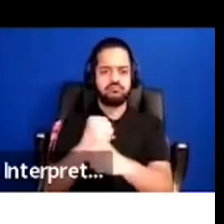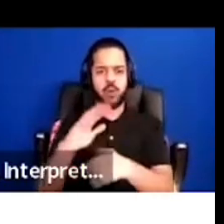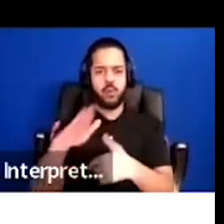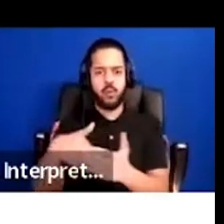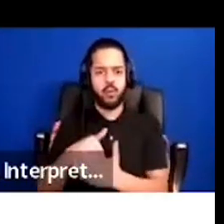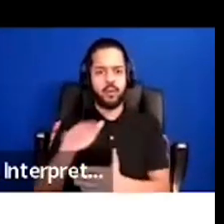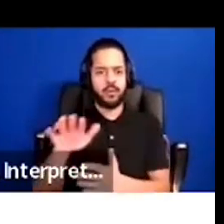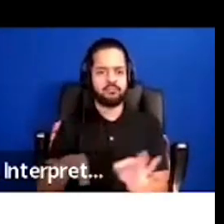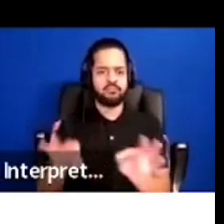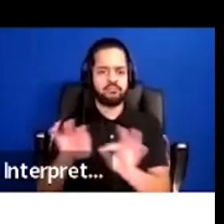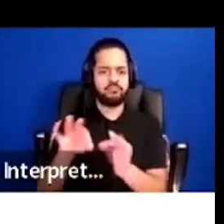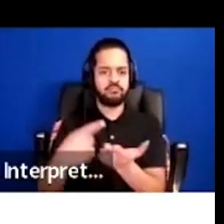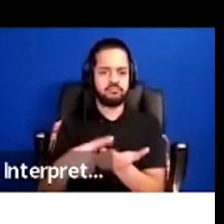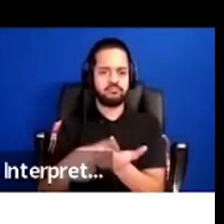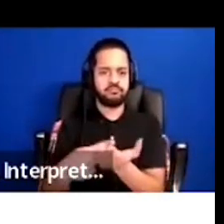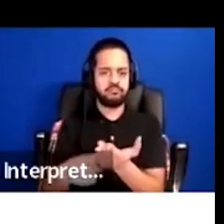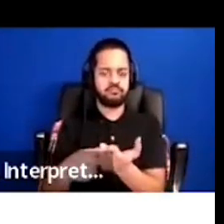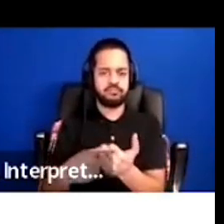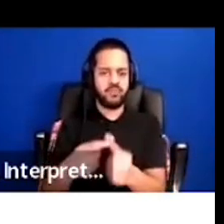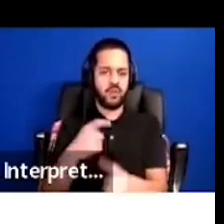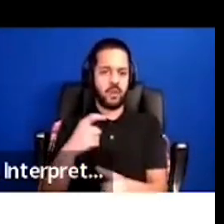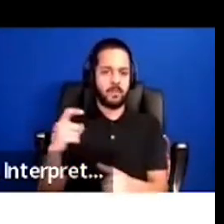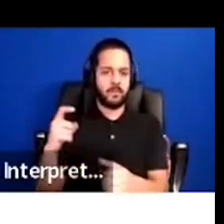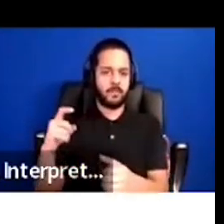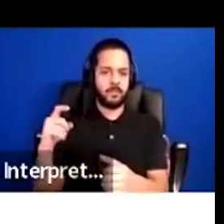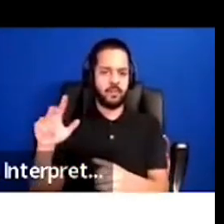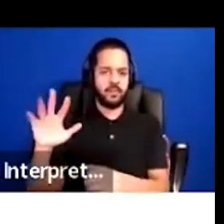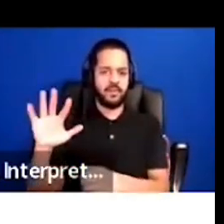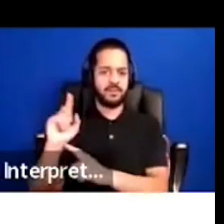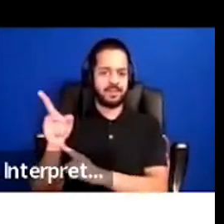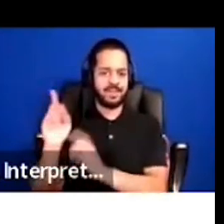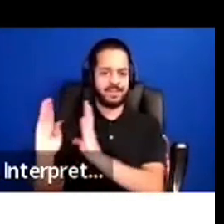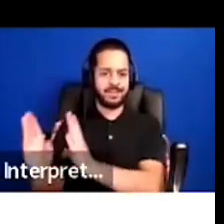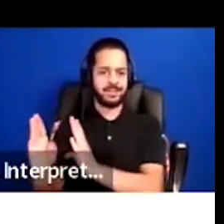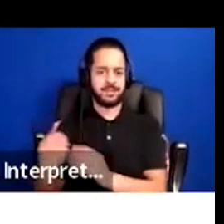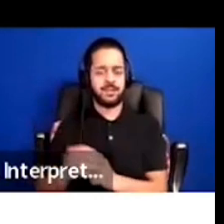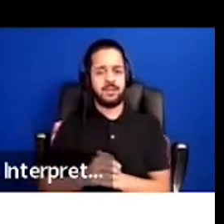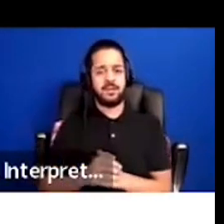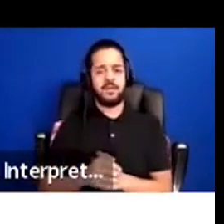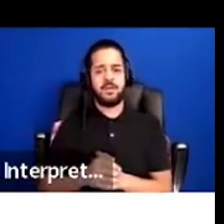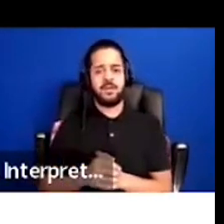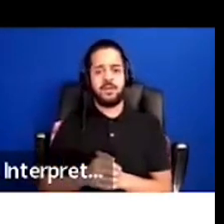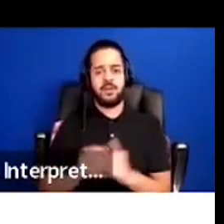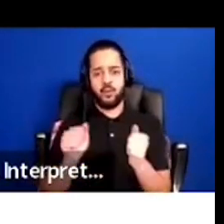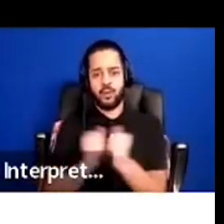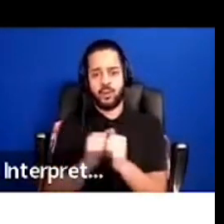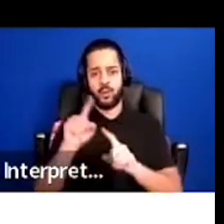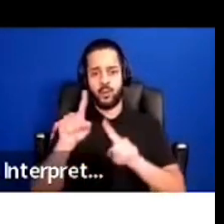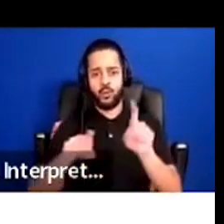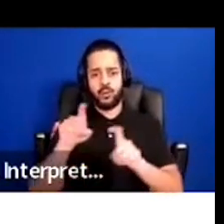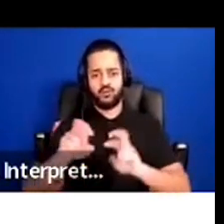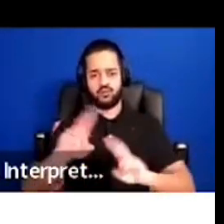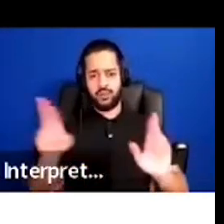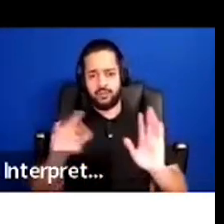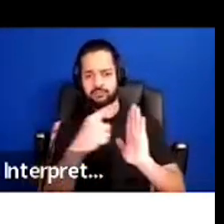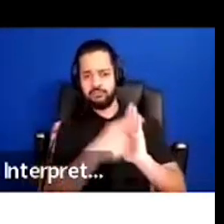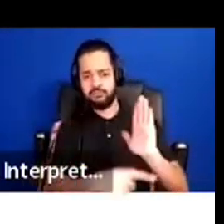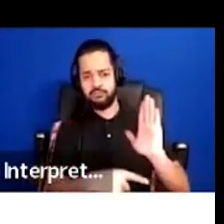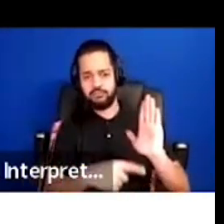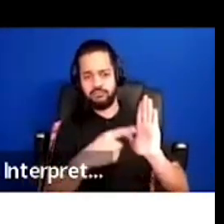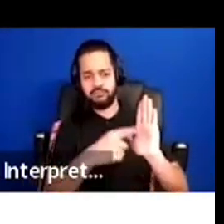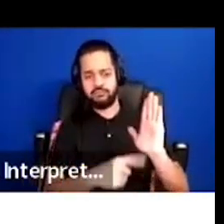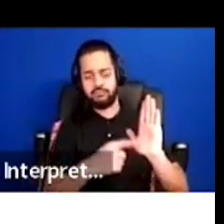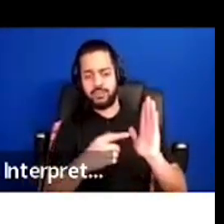of your discussion. And you have the discussion questions. We had shared them. We want to go to the